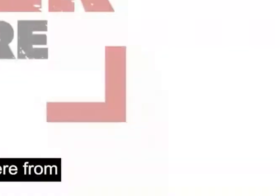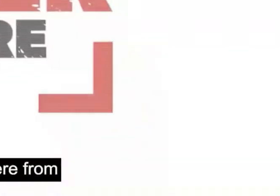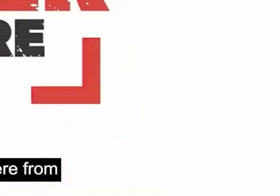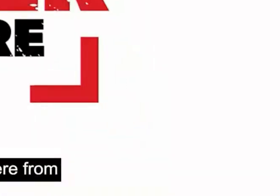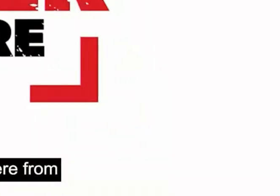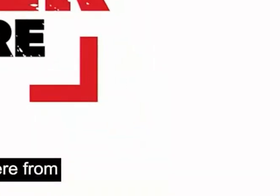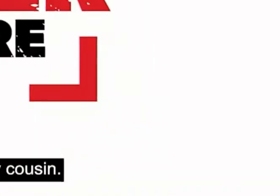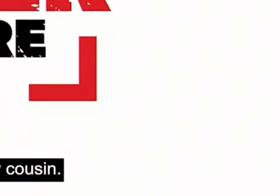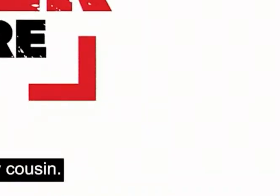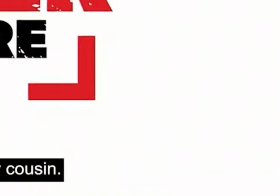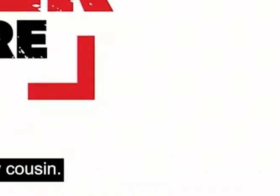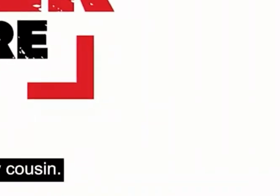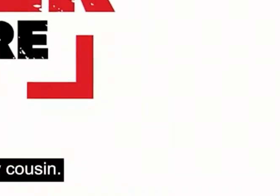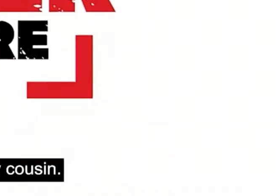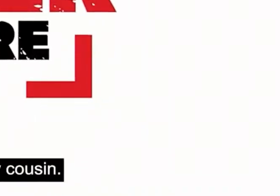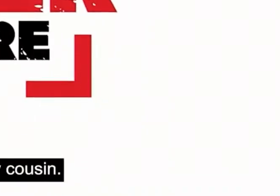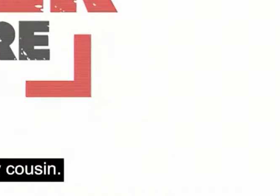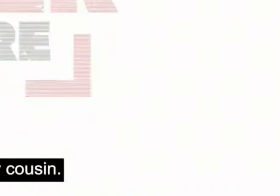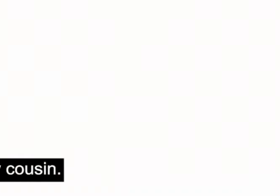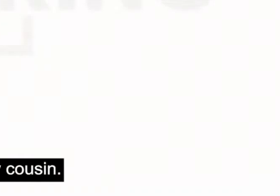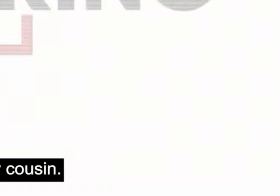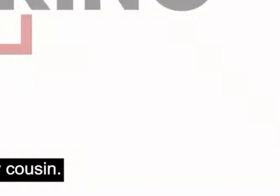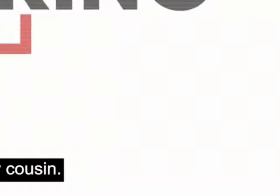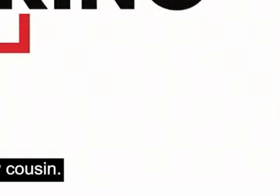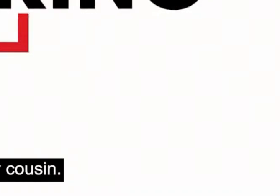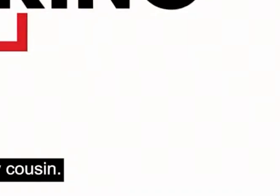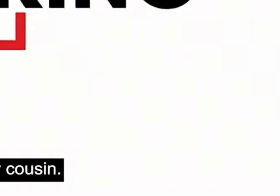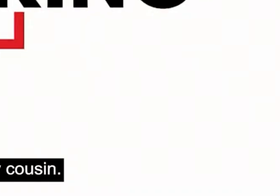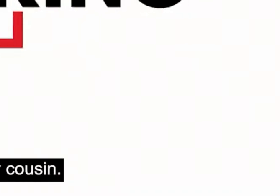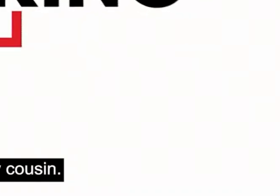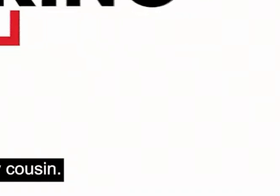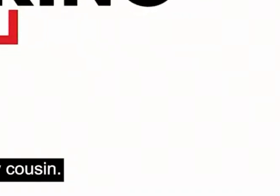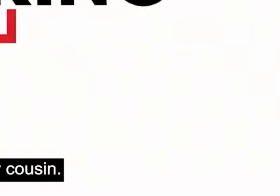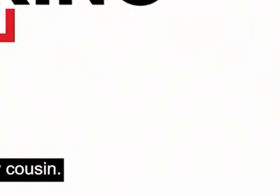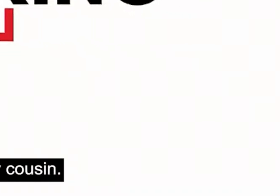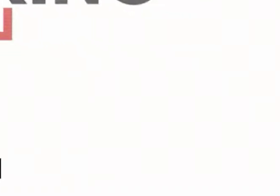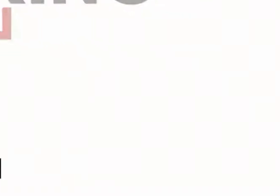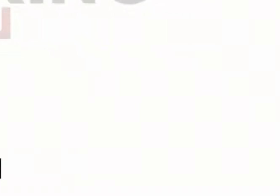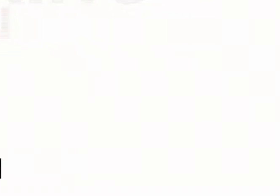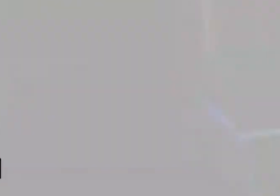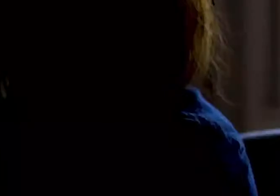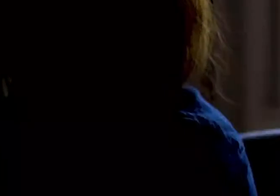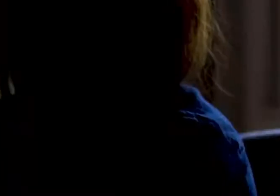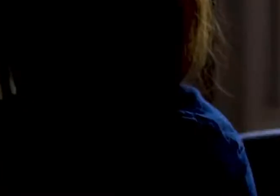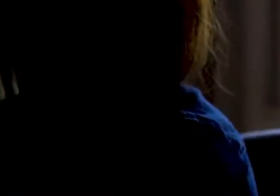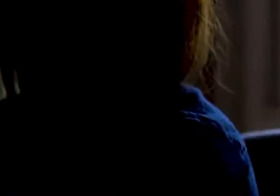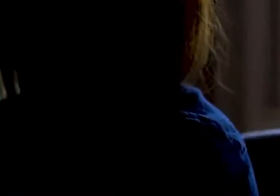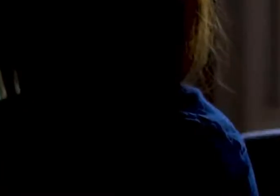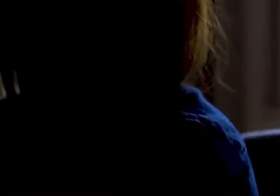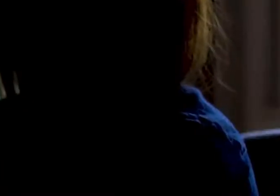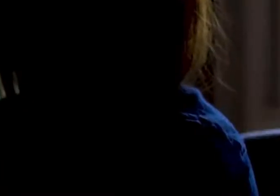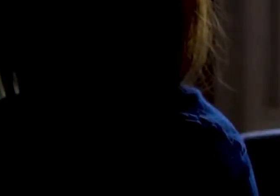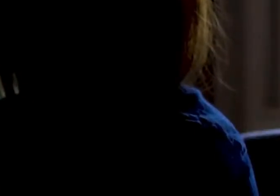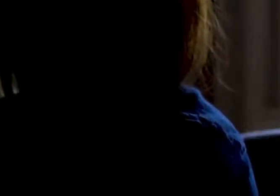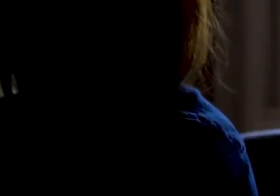Me and my sister came here from Bangladesh to live with my cousin. We call him Uncle.